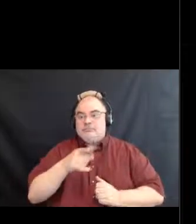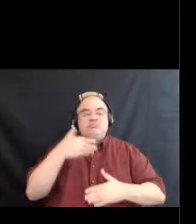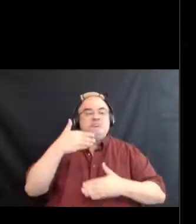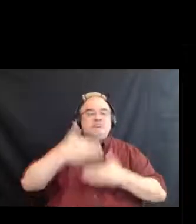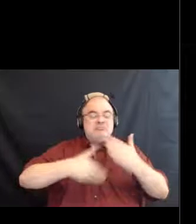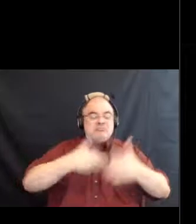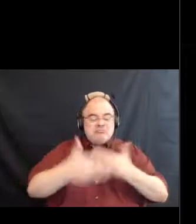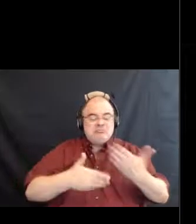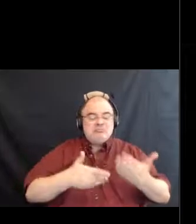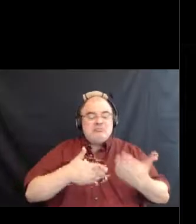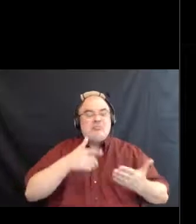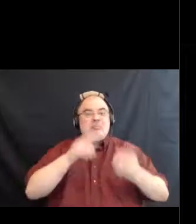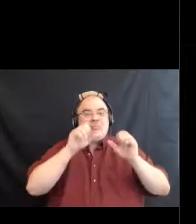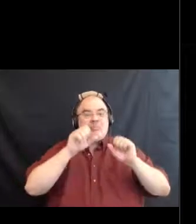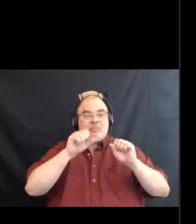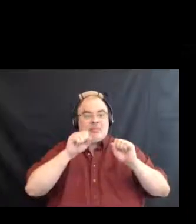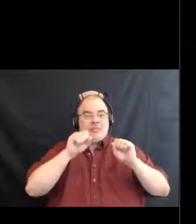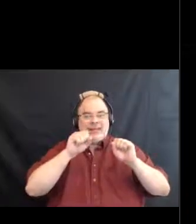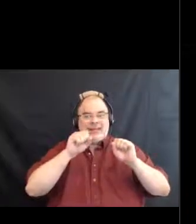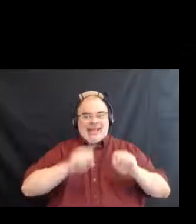questions on the